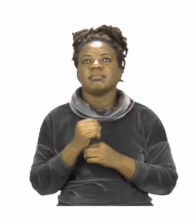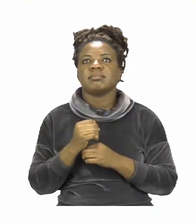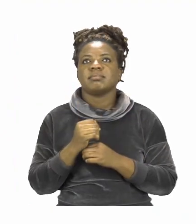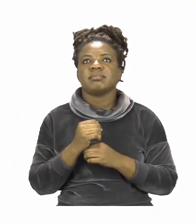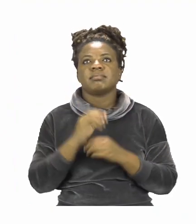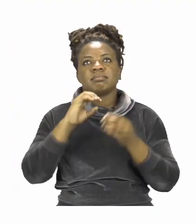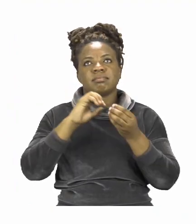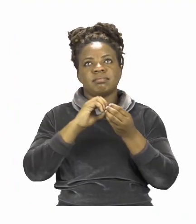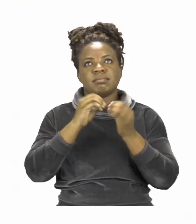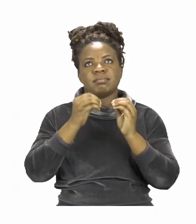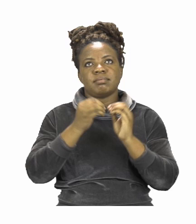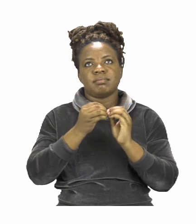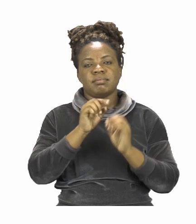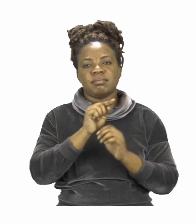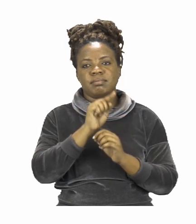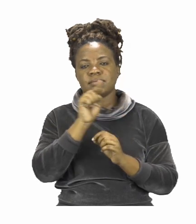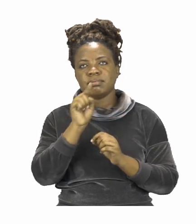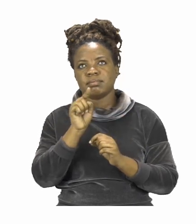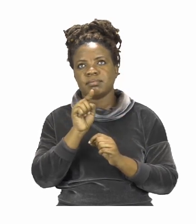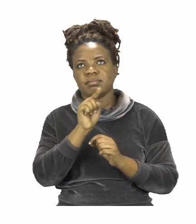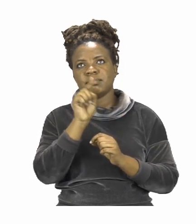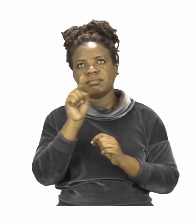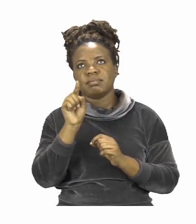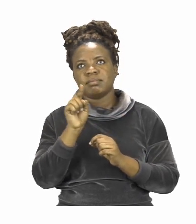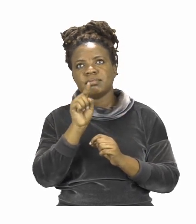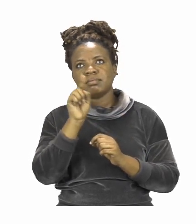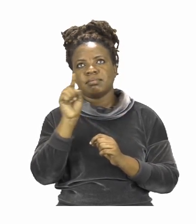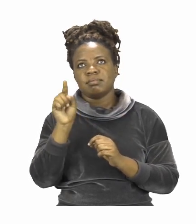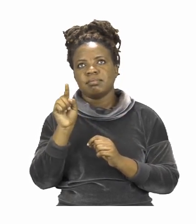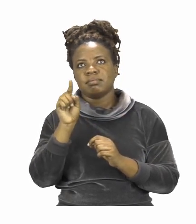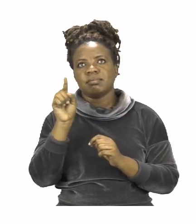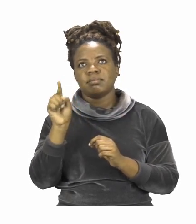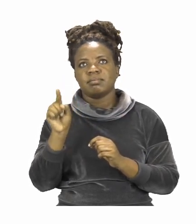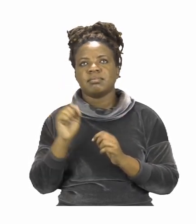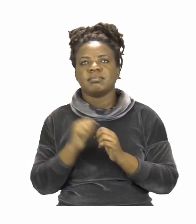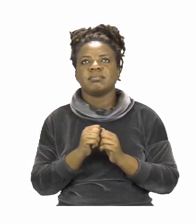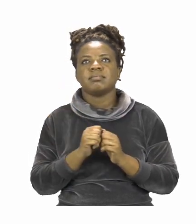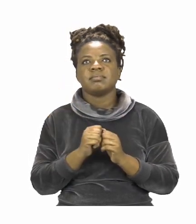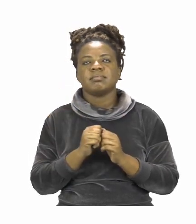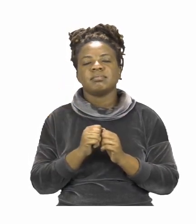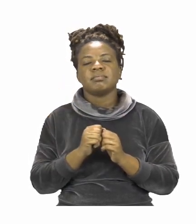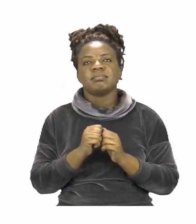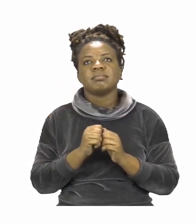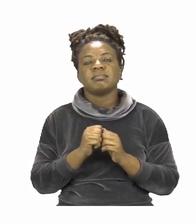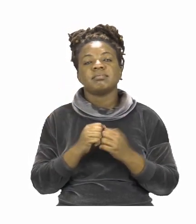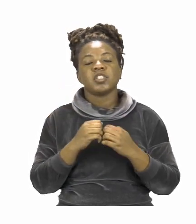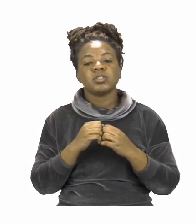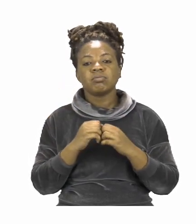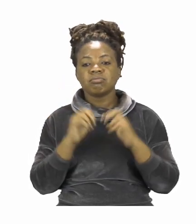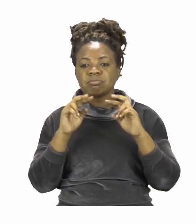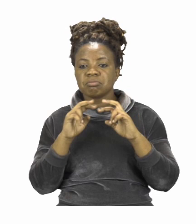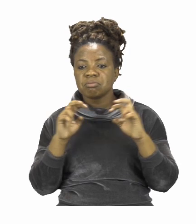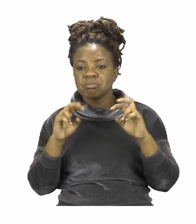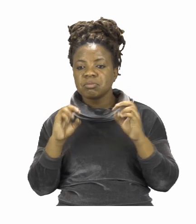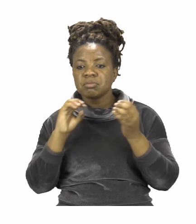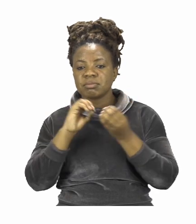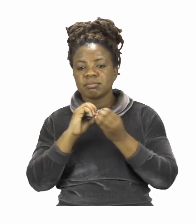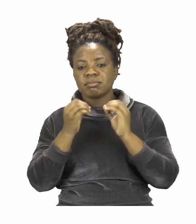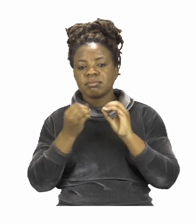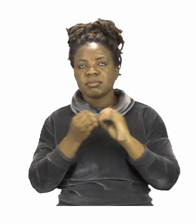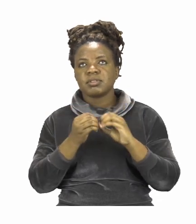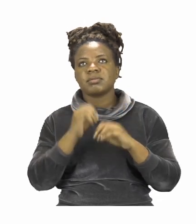doing number patterns. It is going to be our job to find the number pattern for each of the number